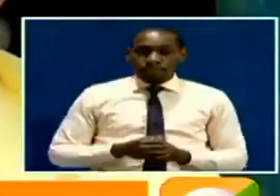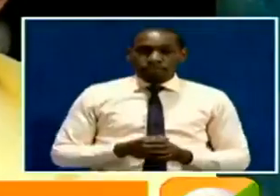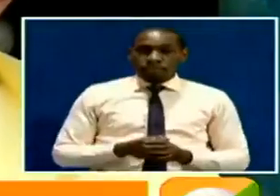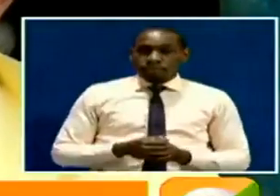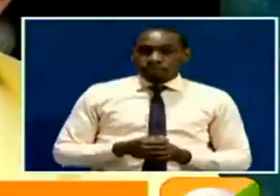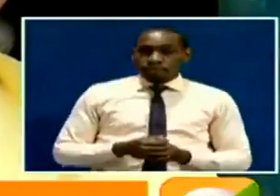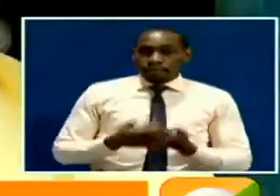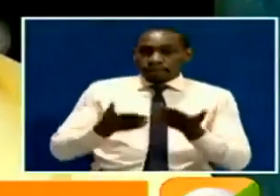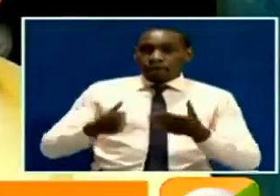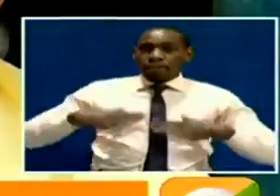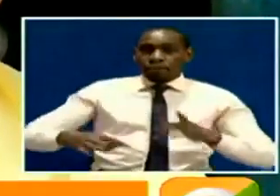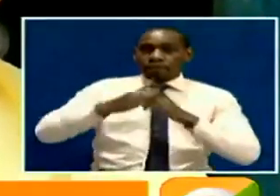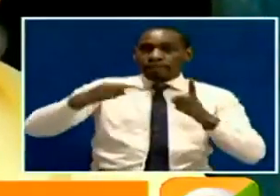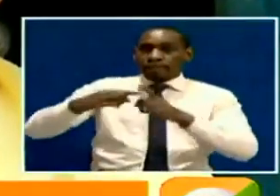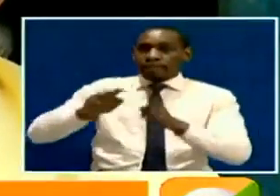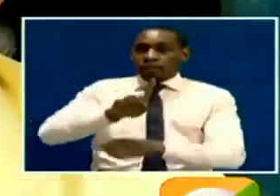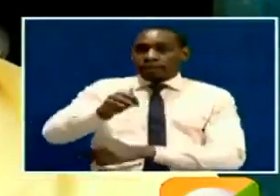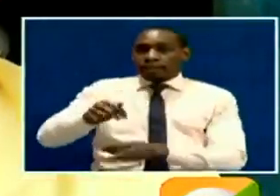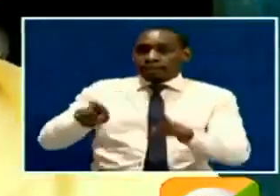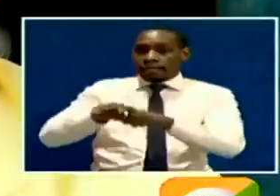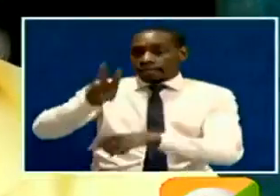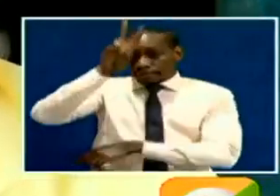Na kama manawana kama mbuzi,